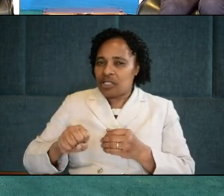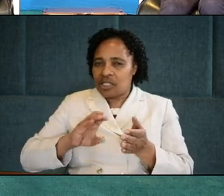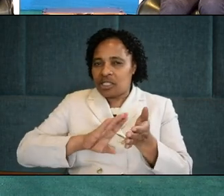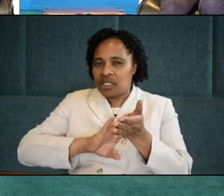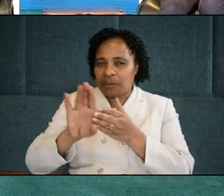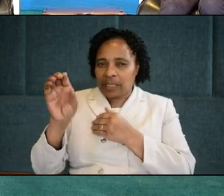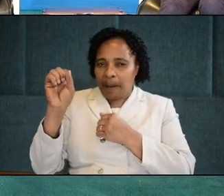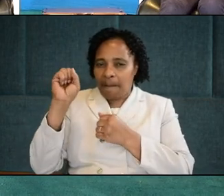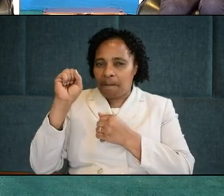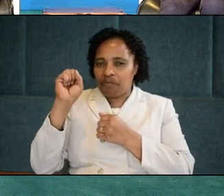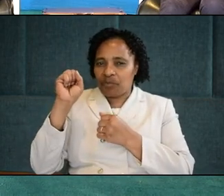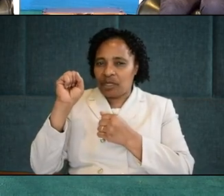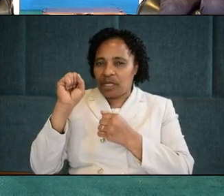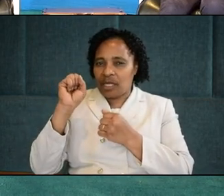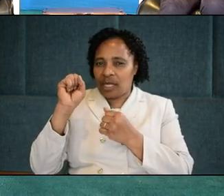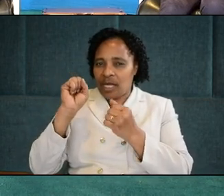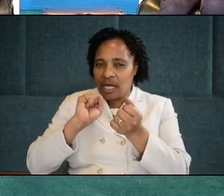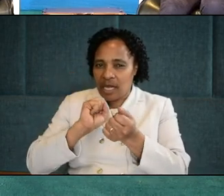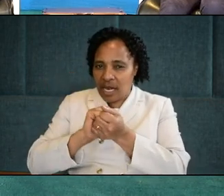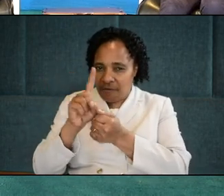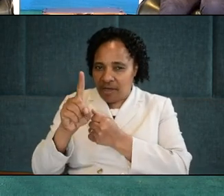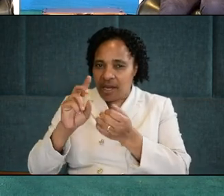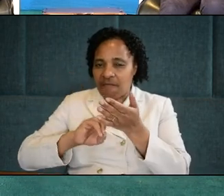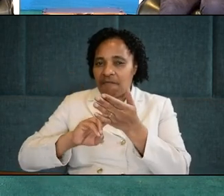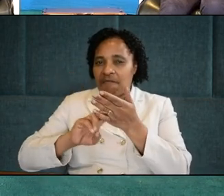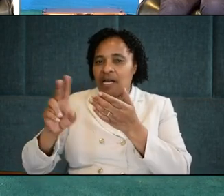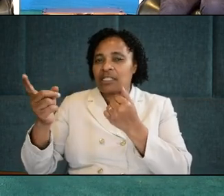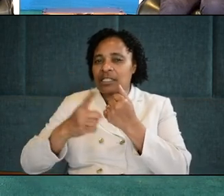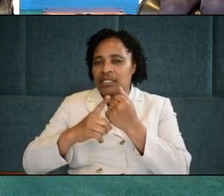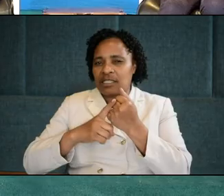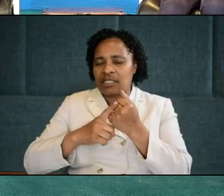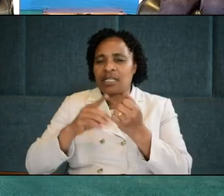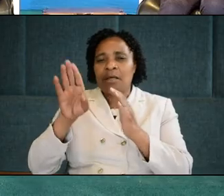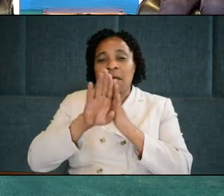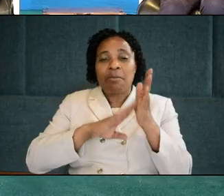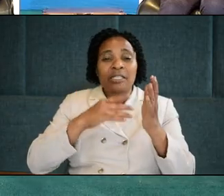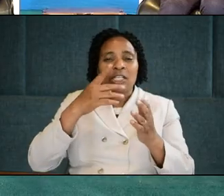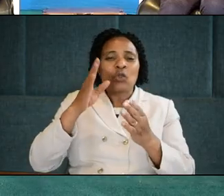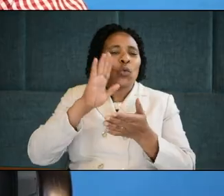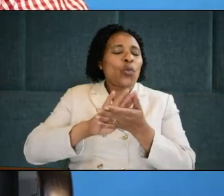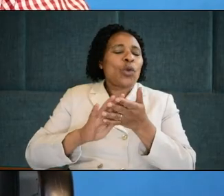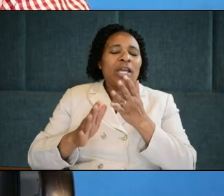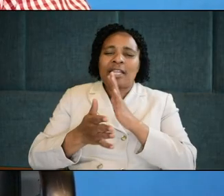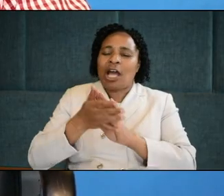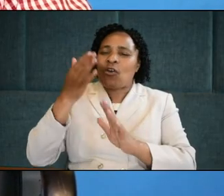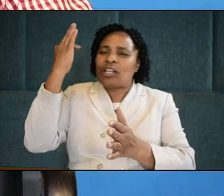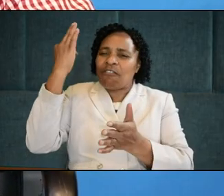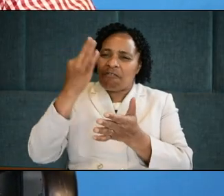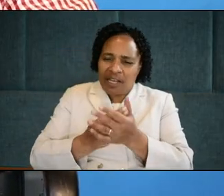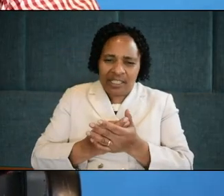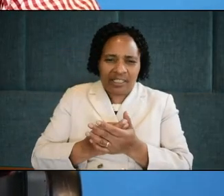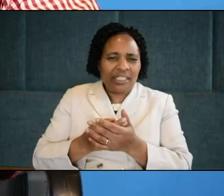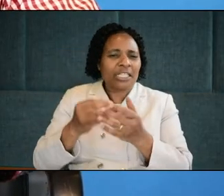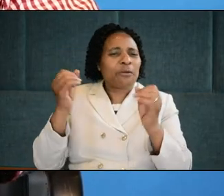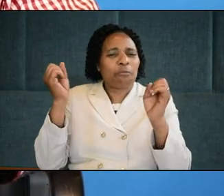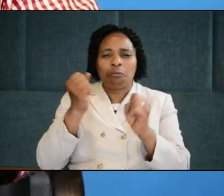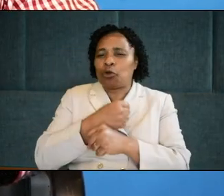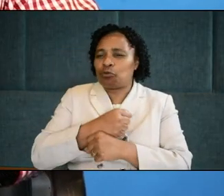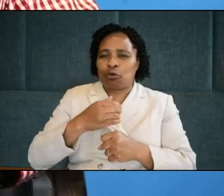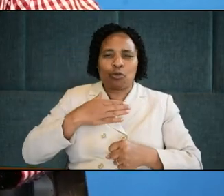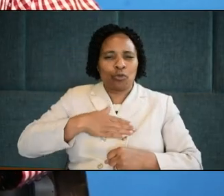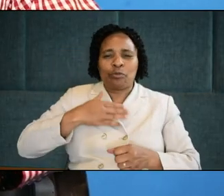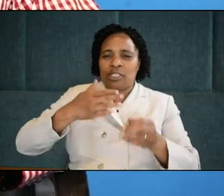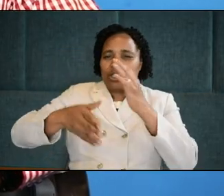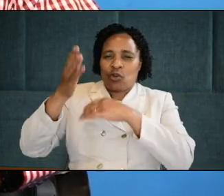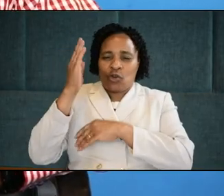it's verse 6, where the Bible says, but without faith, it is impossible to please him. For he that cometh